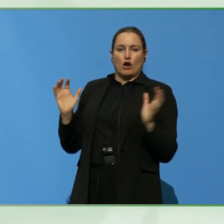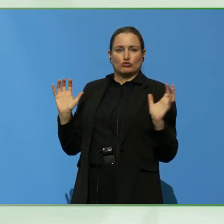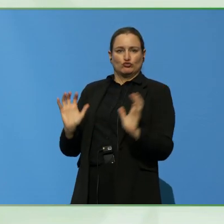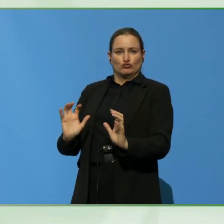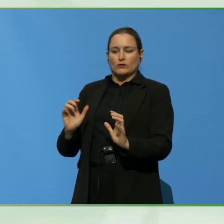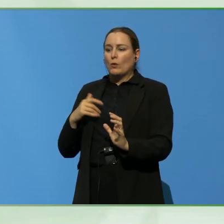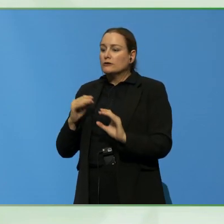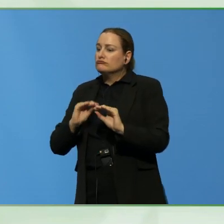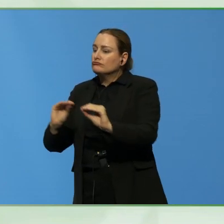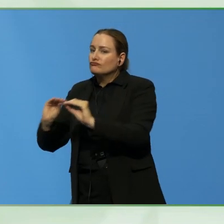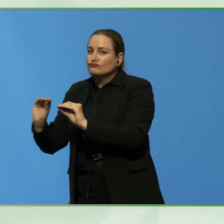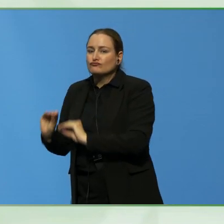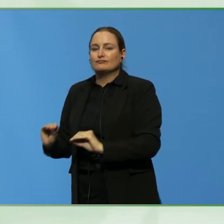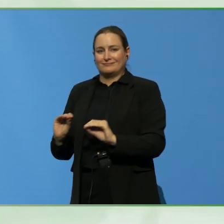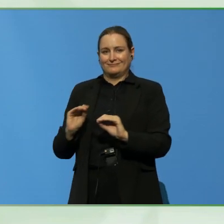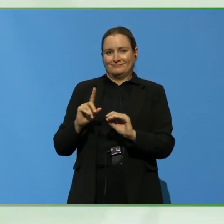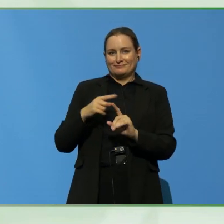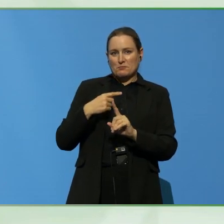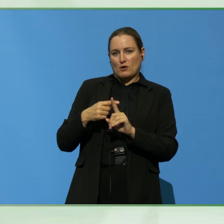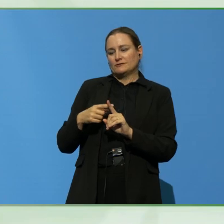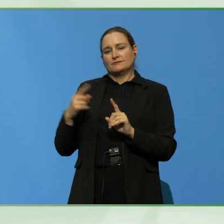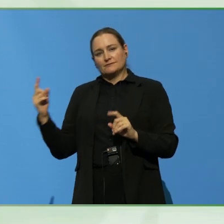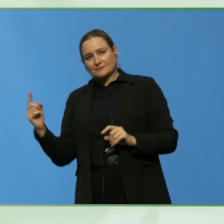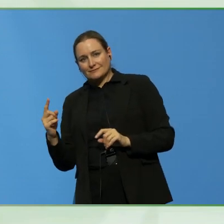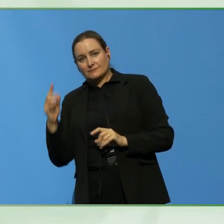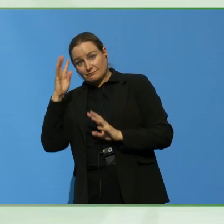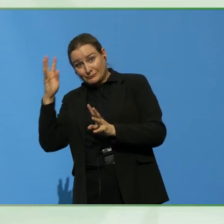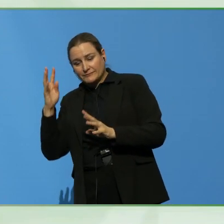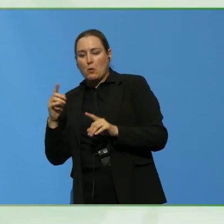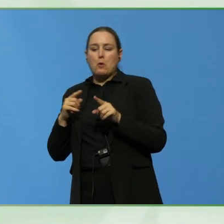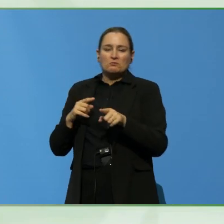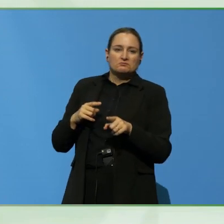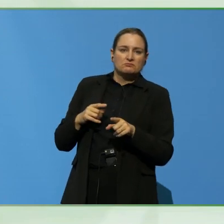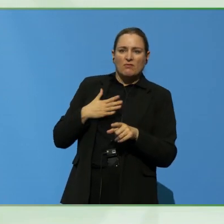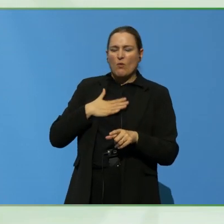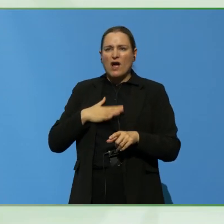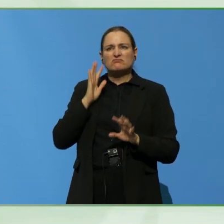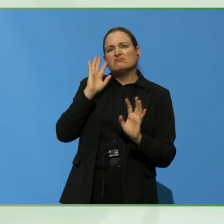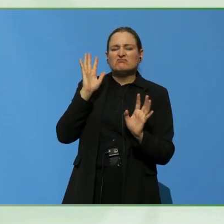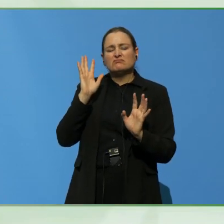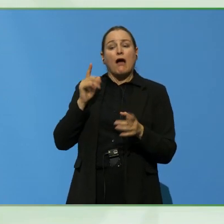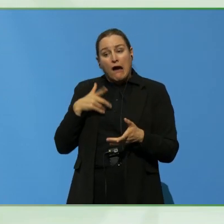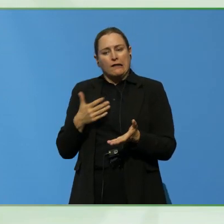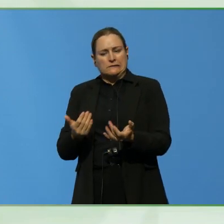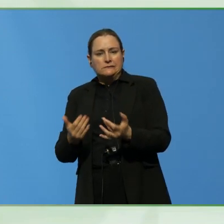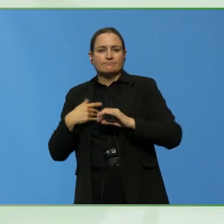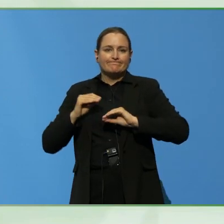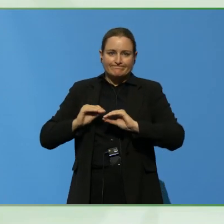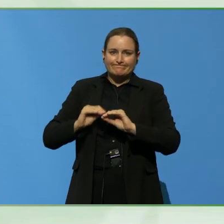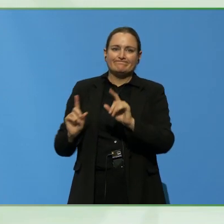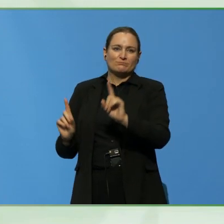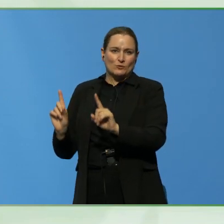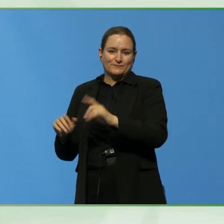partners. And the third pillar is to create events. Very important to create